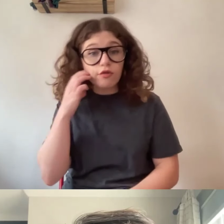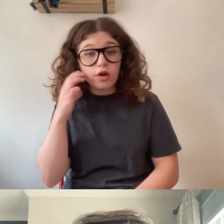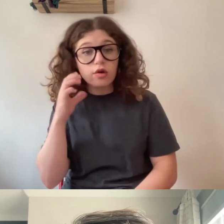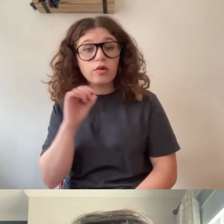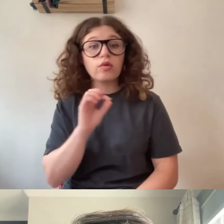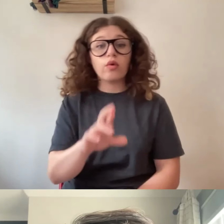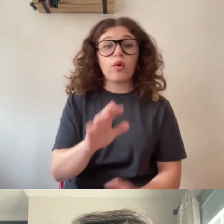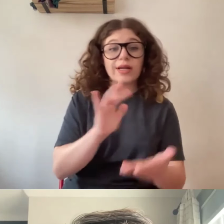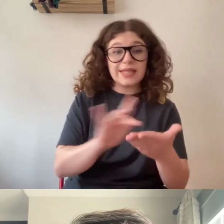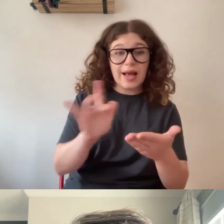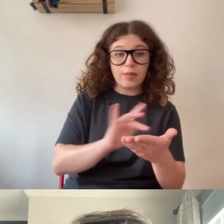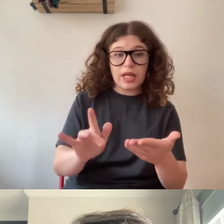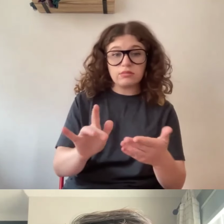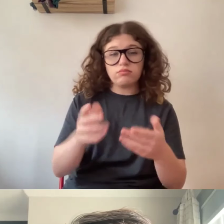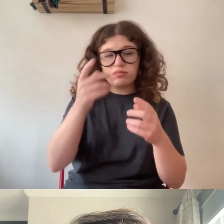bit different.